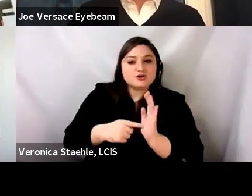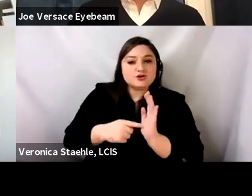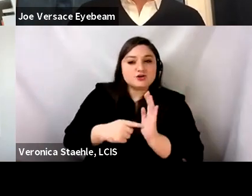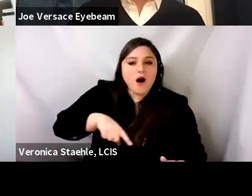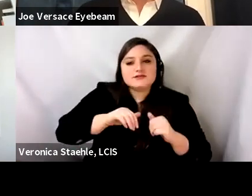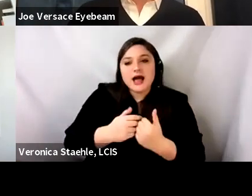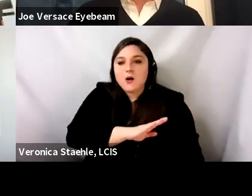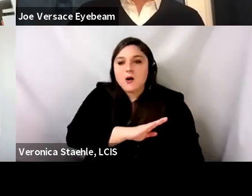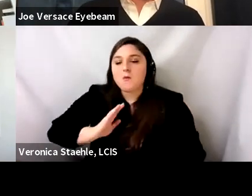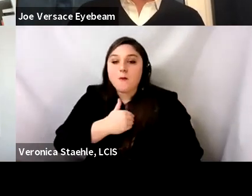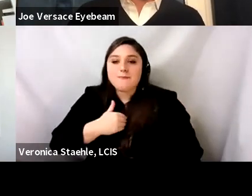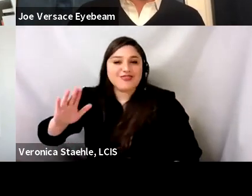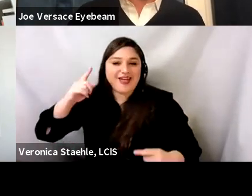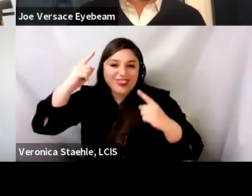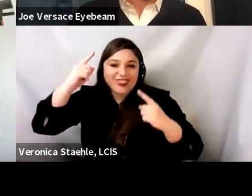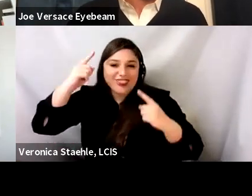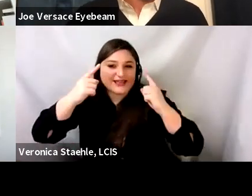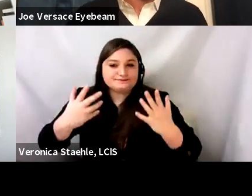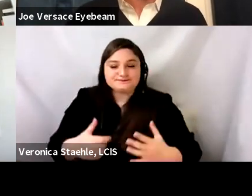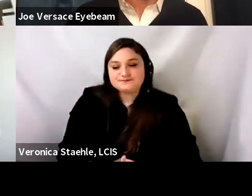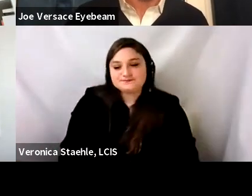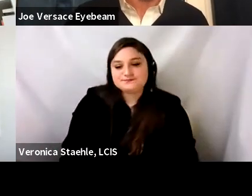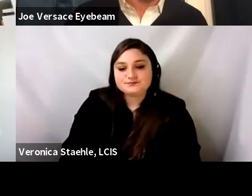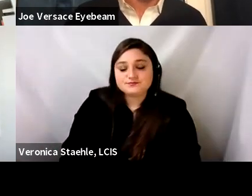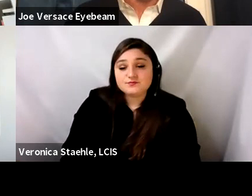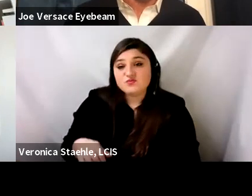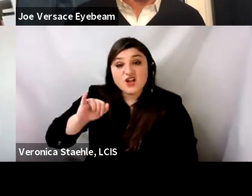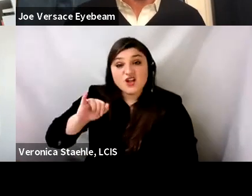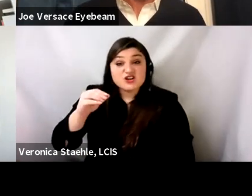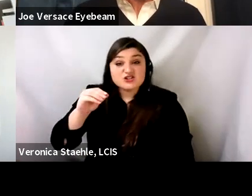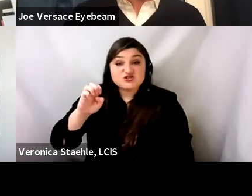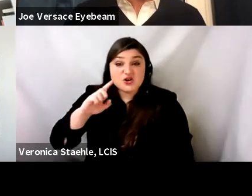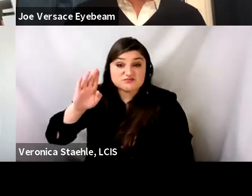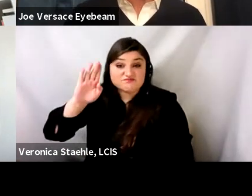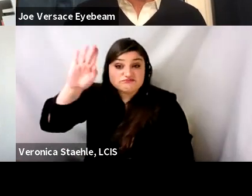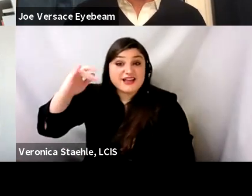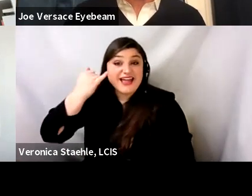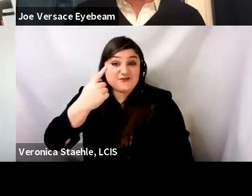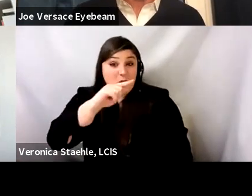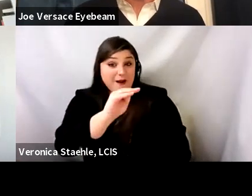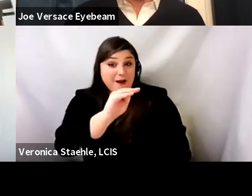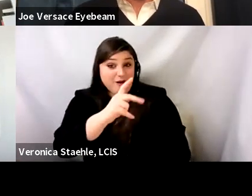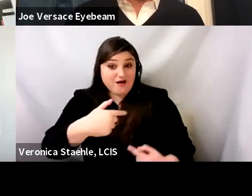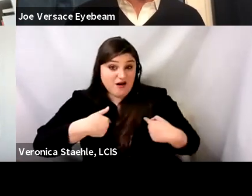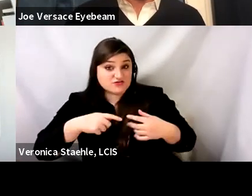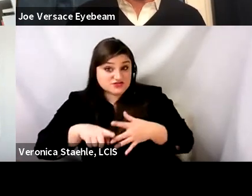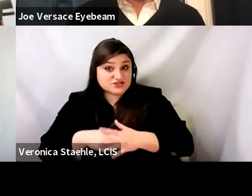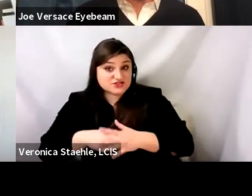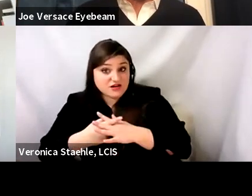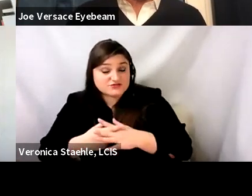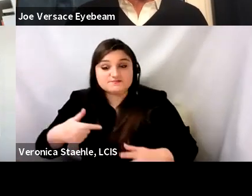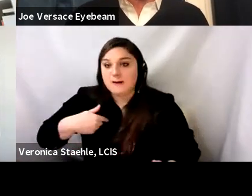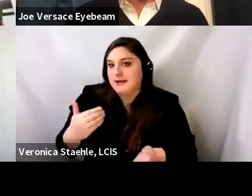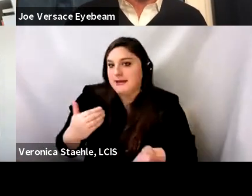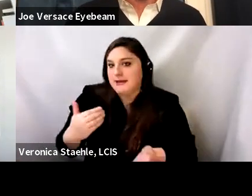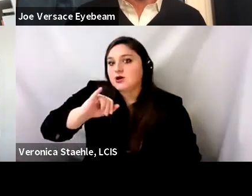myself. Sure. So, Mark, if you don't mind, this is Joe Versace. You know, for us, Judy, again, I know this